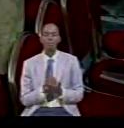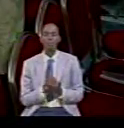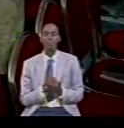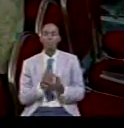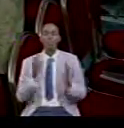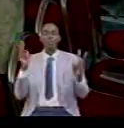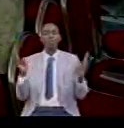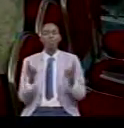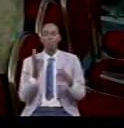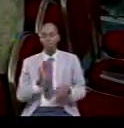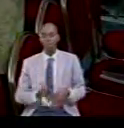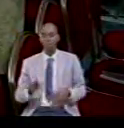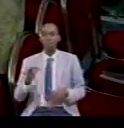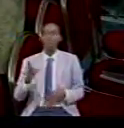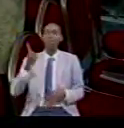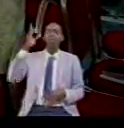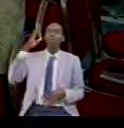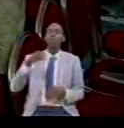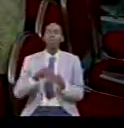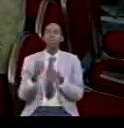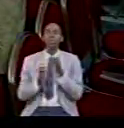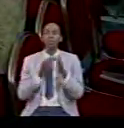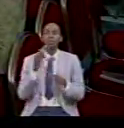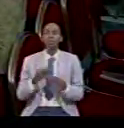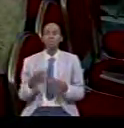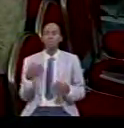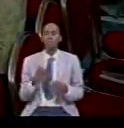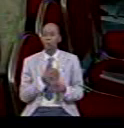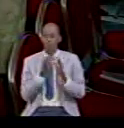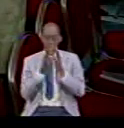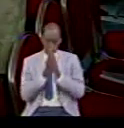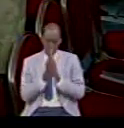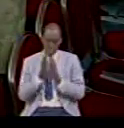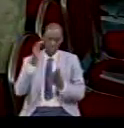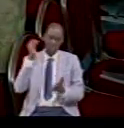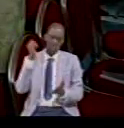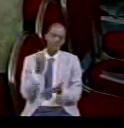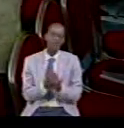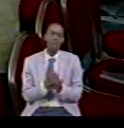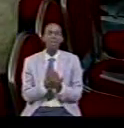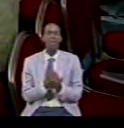Victorious children of God, in Jesus' name we pray.